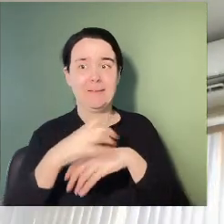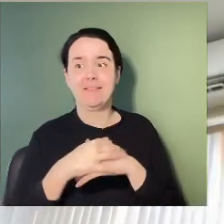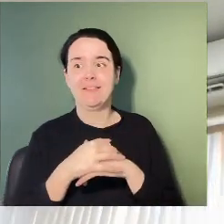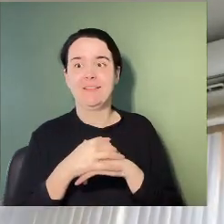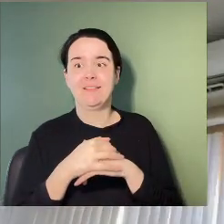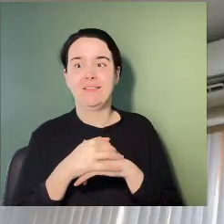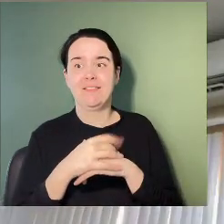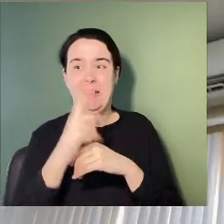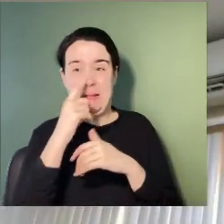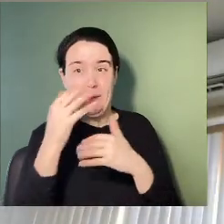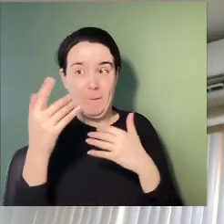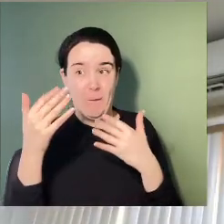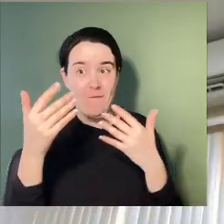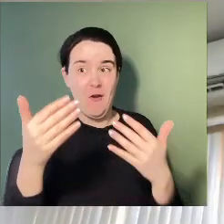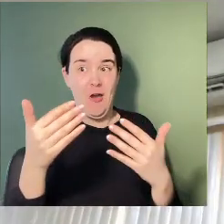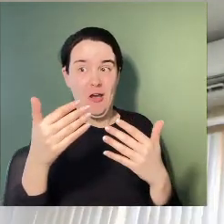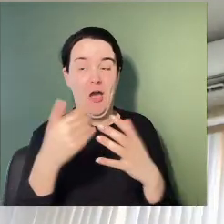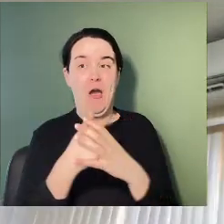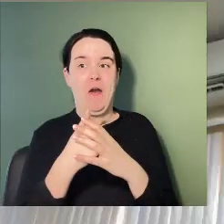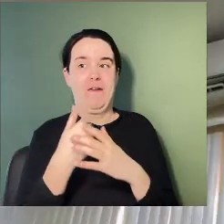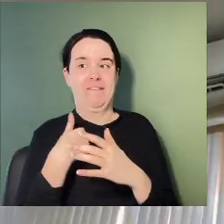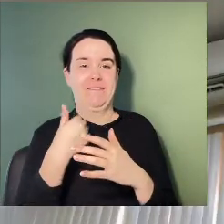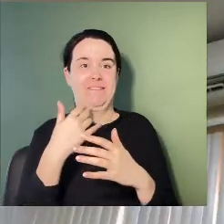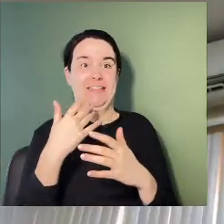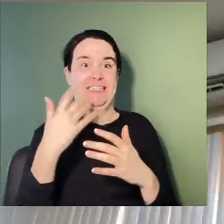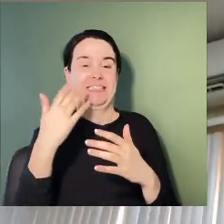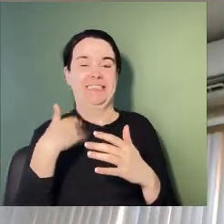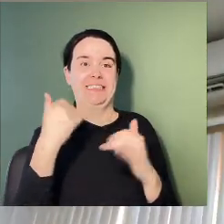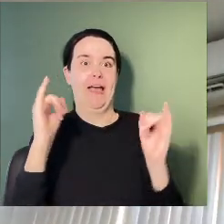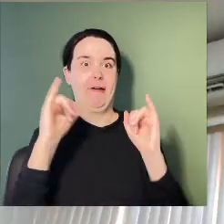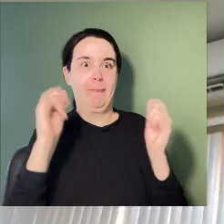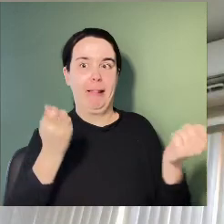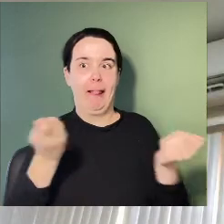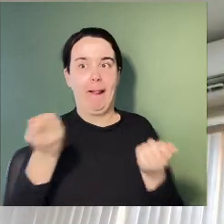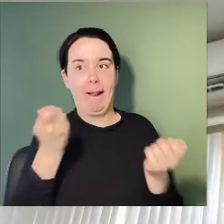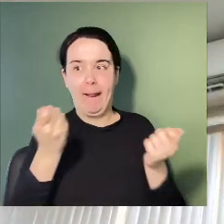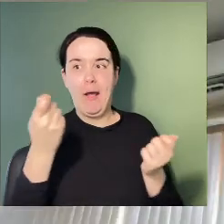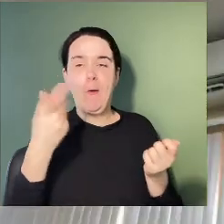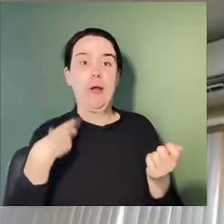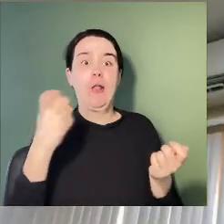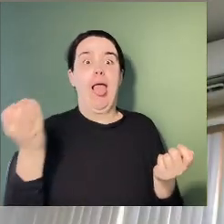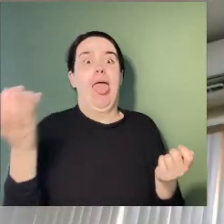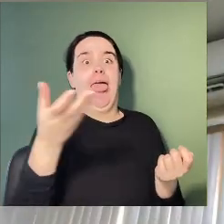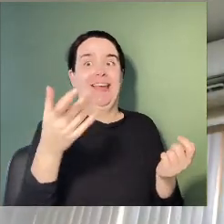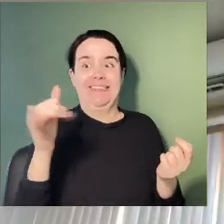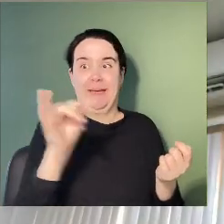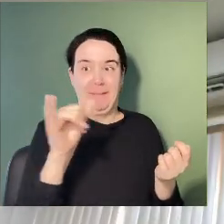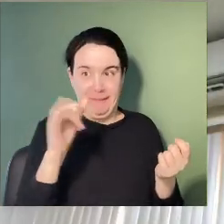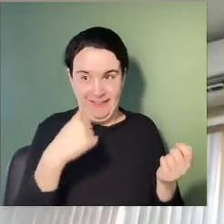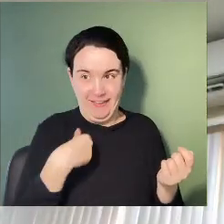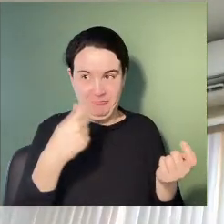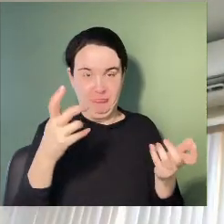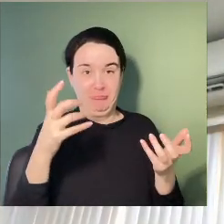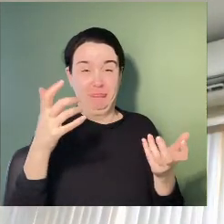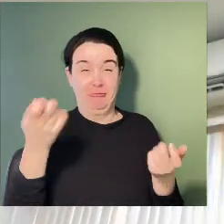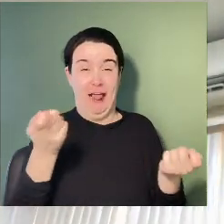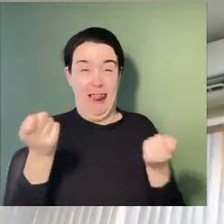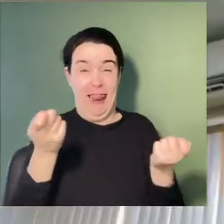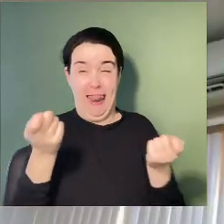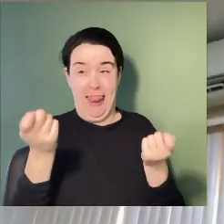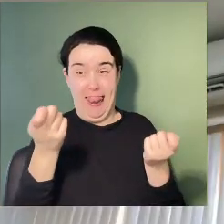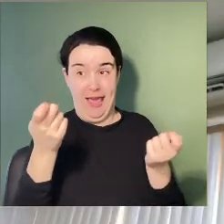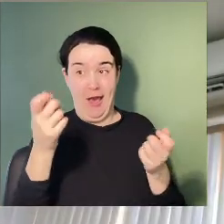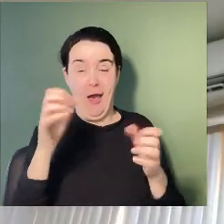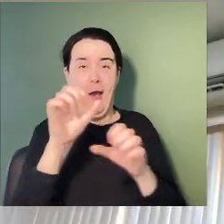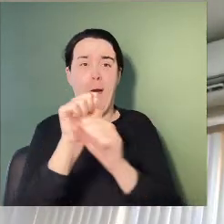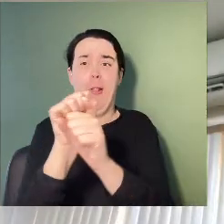terrible Oh, facilitator. sorry. I want to contribute. I'm struggling to hold all of you wonderful humans